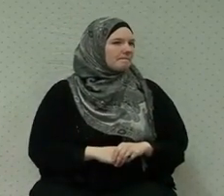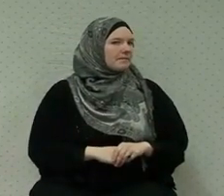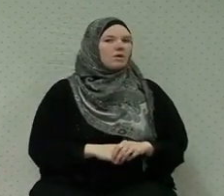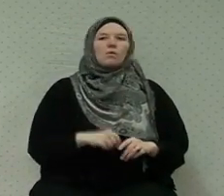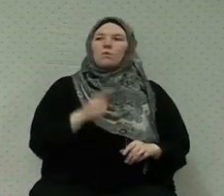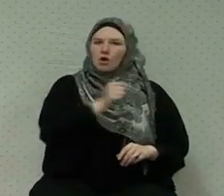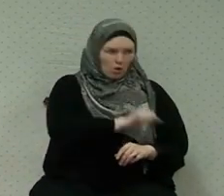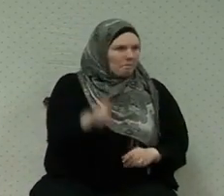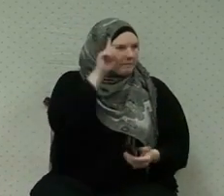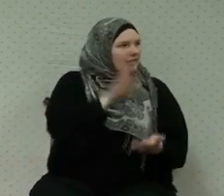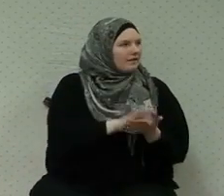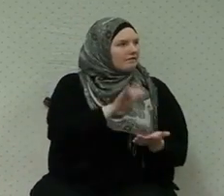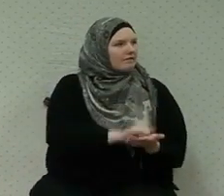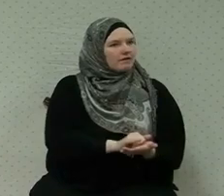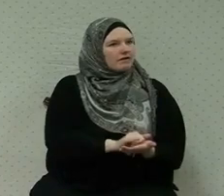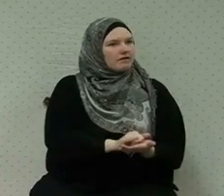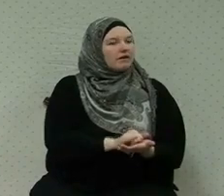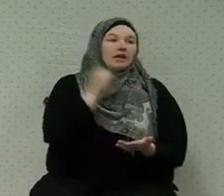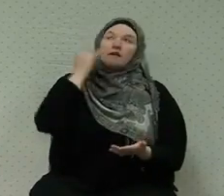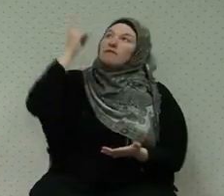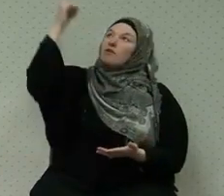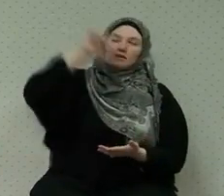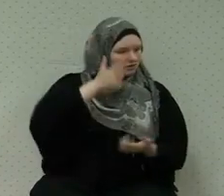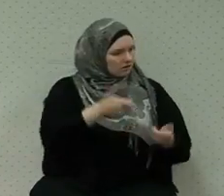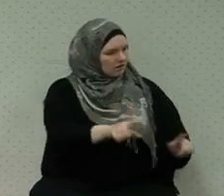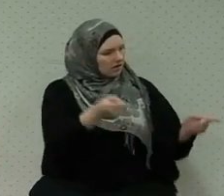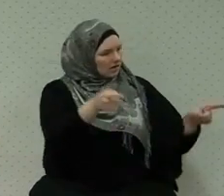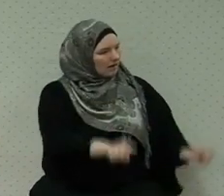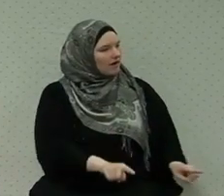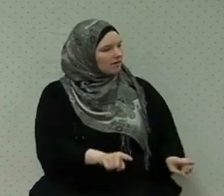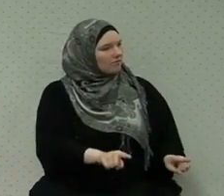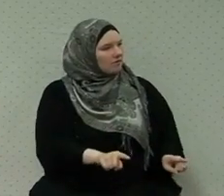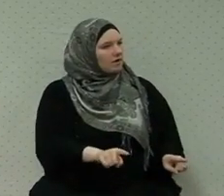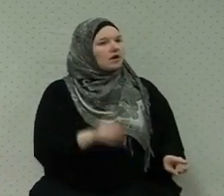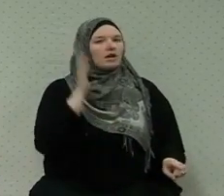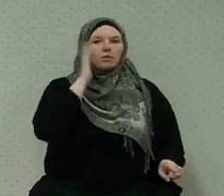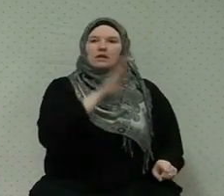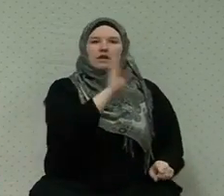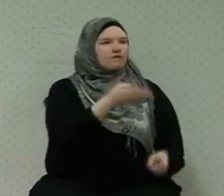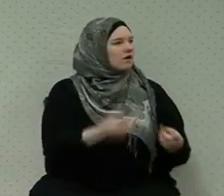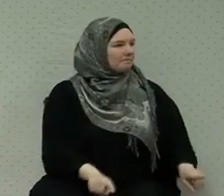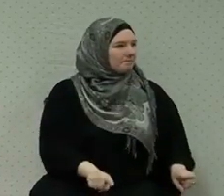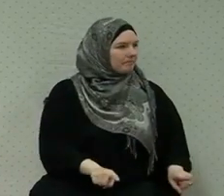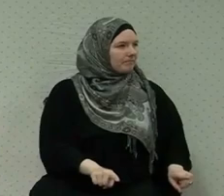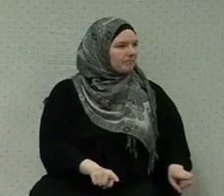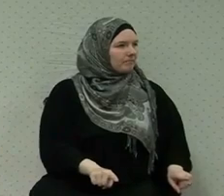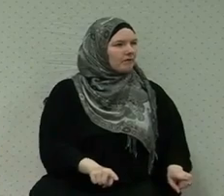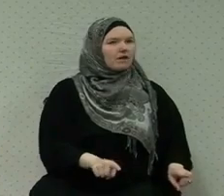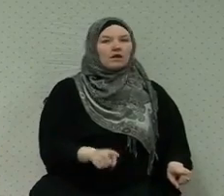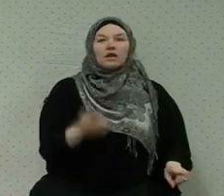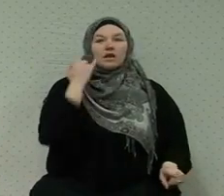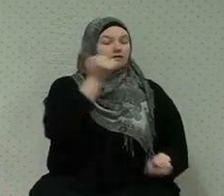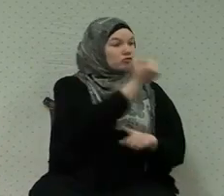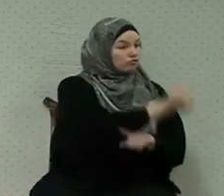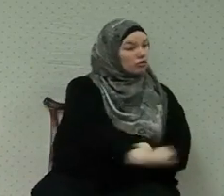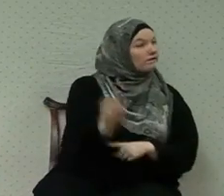We all believe that. If Allah doesn't allow anything to happen, it will never happen. Whether it is a